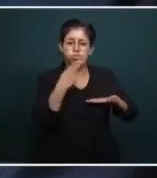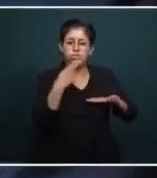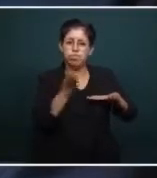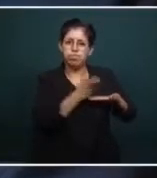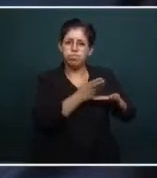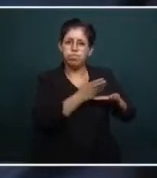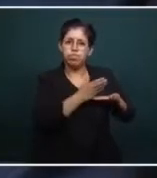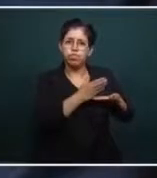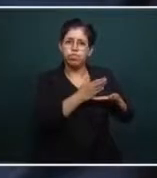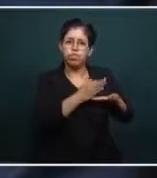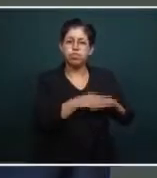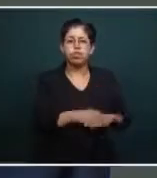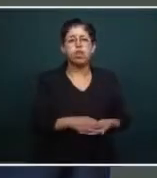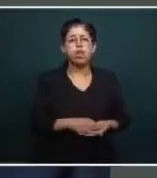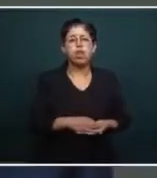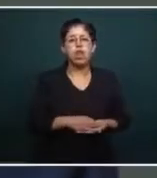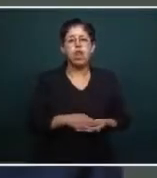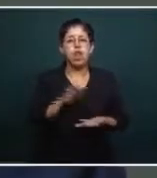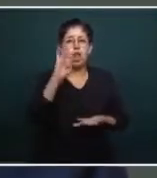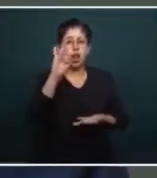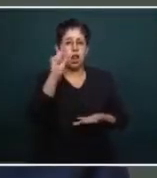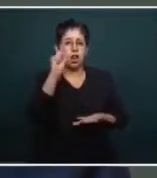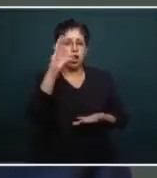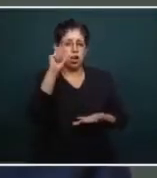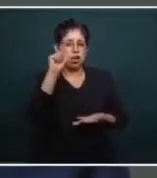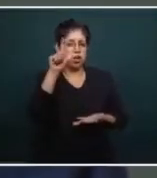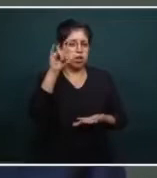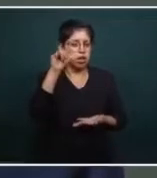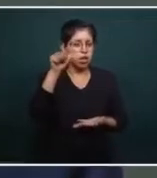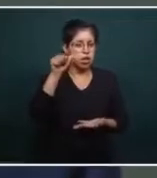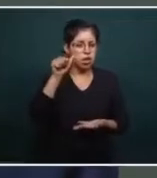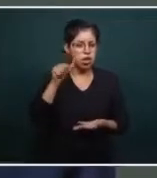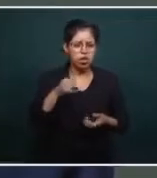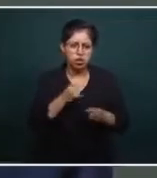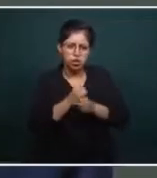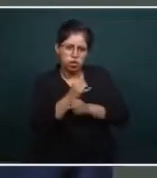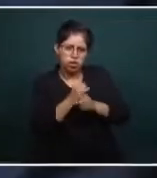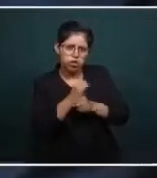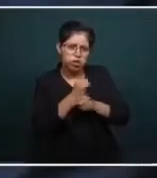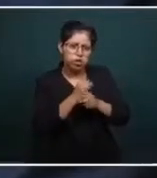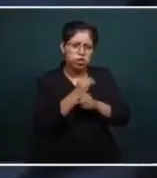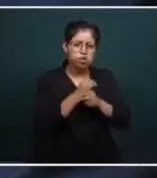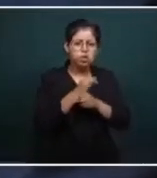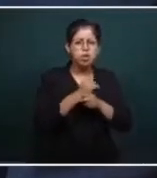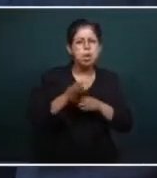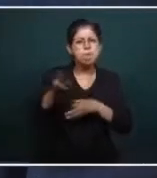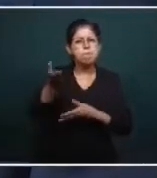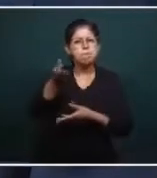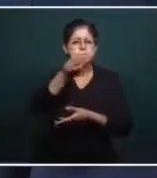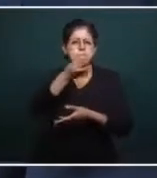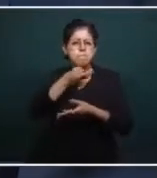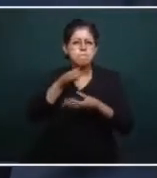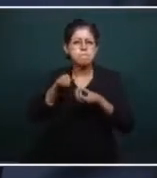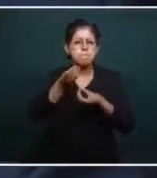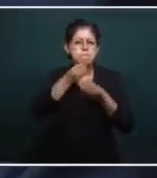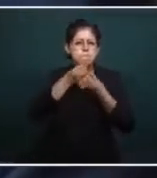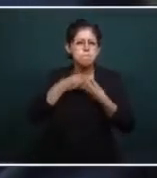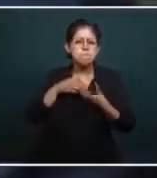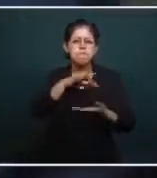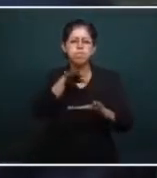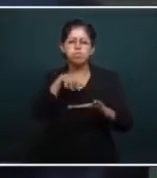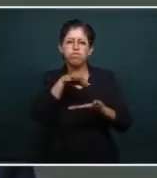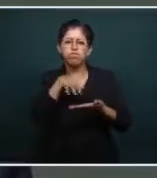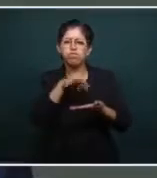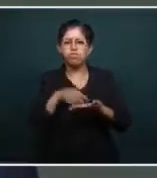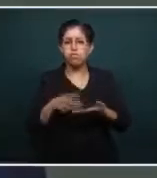taken forth in the fiscal attorney general, están solicitando and información and they're soliciting a la Unidad de information Inteligencia from the